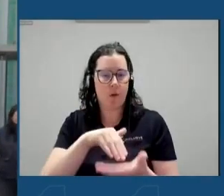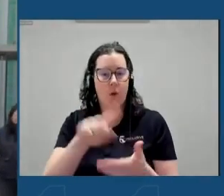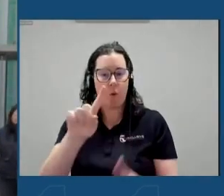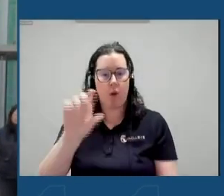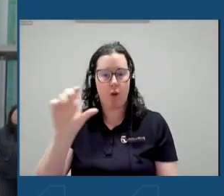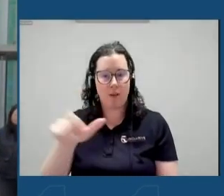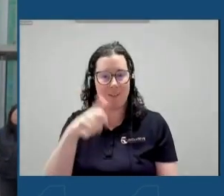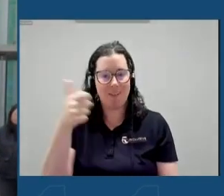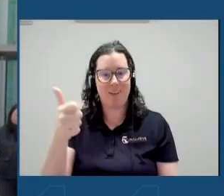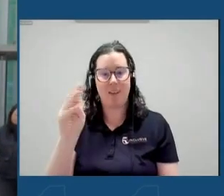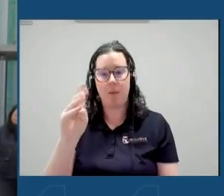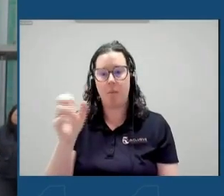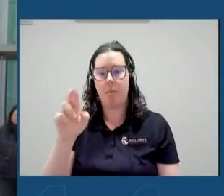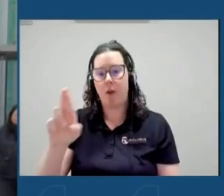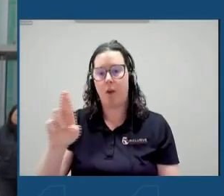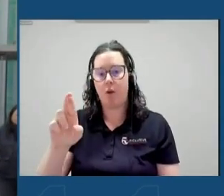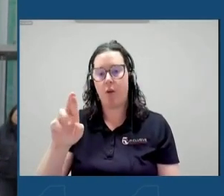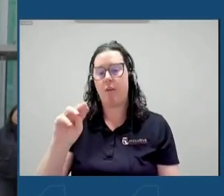City, Eric Adams.